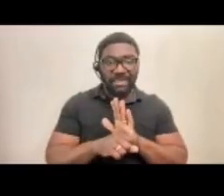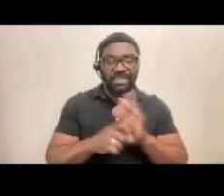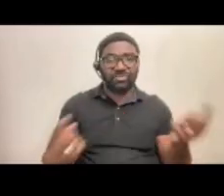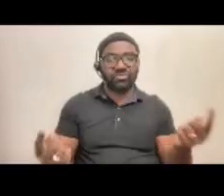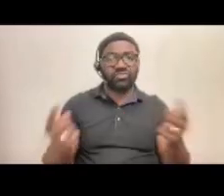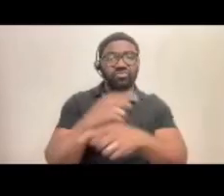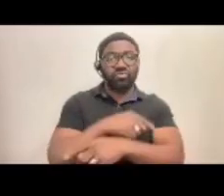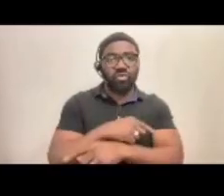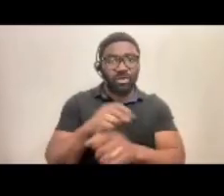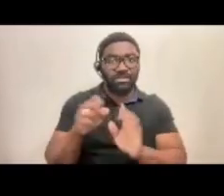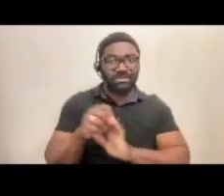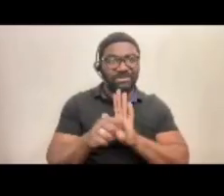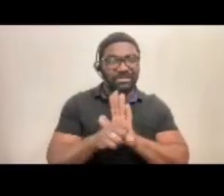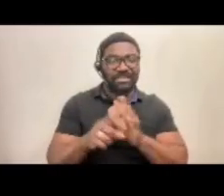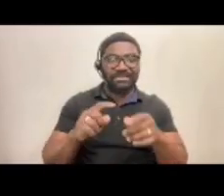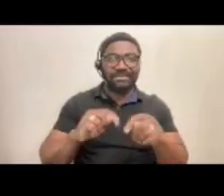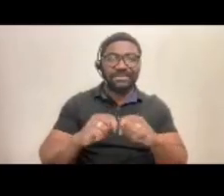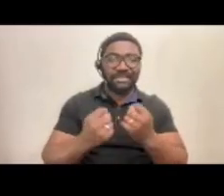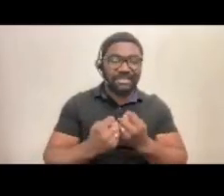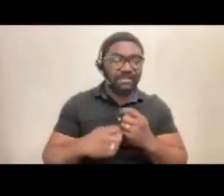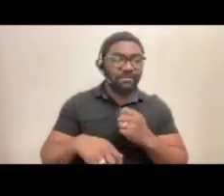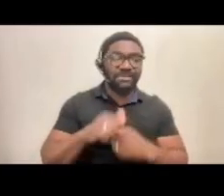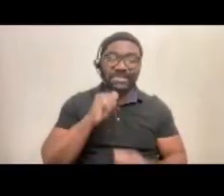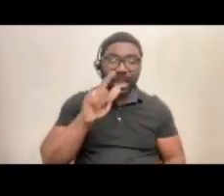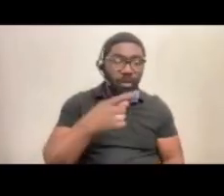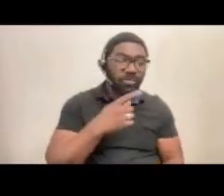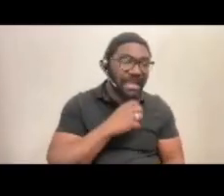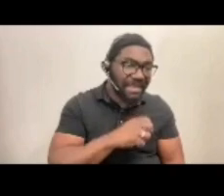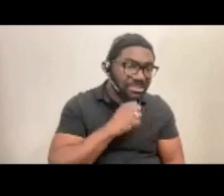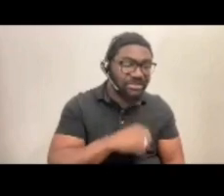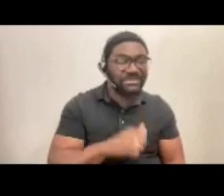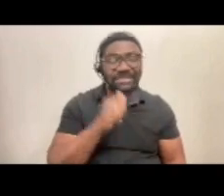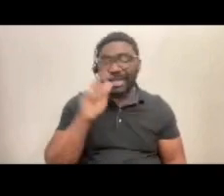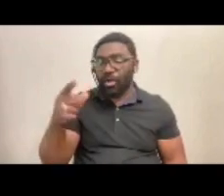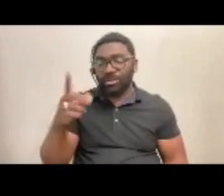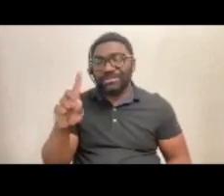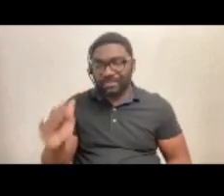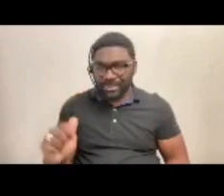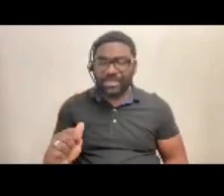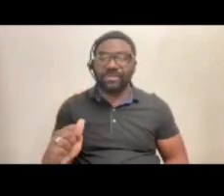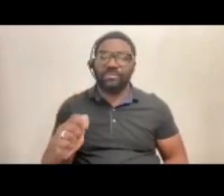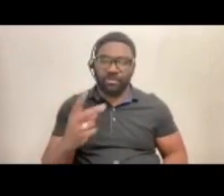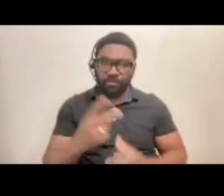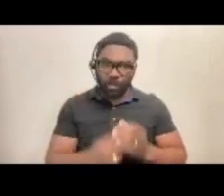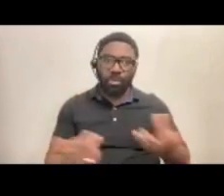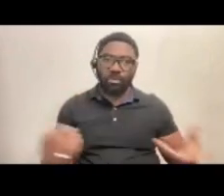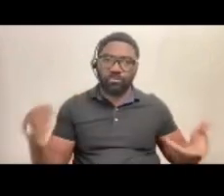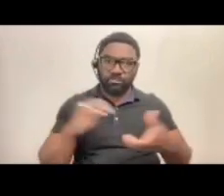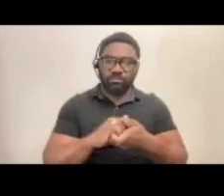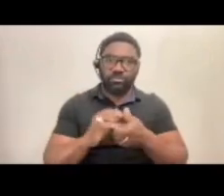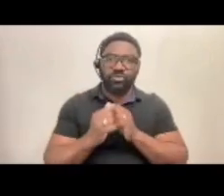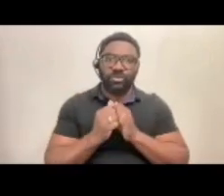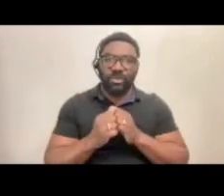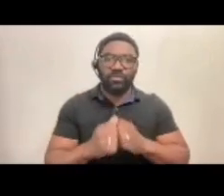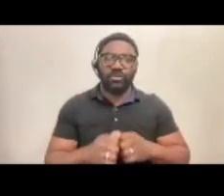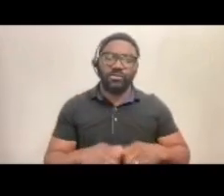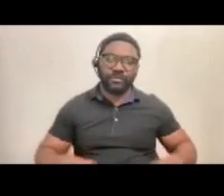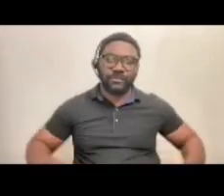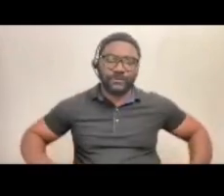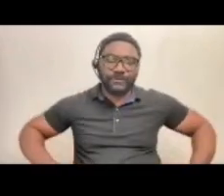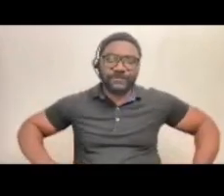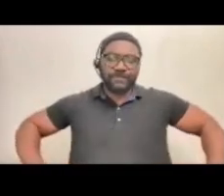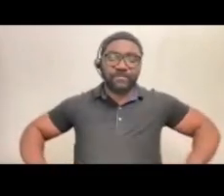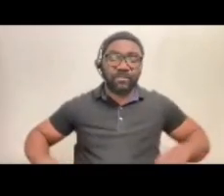teams. So it's not just aging, it's not just disability, but truly a collaborative, integrated approach to tackling challenges.